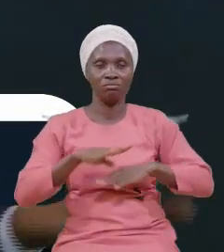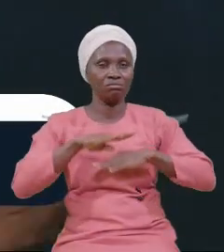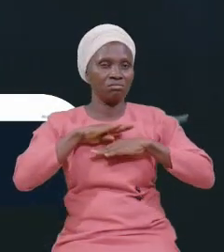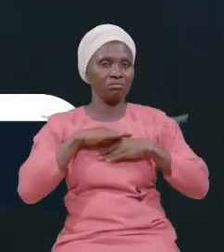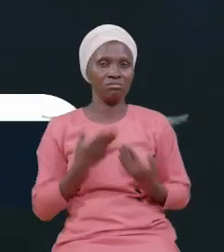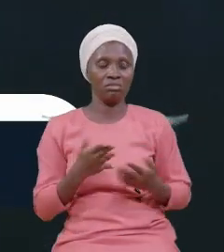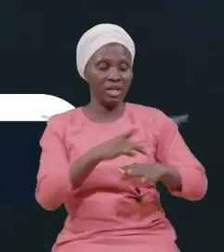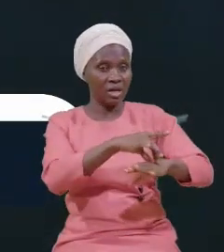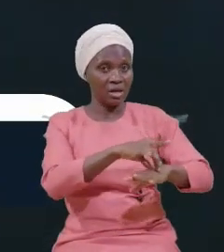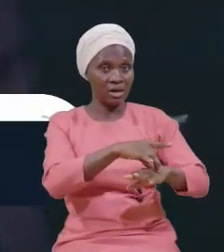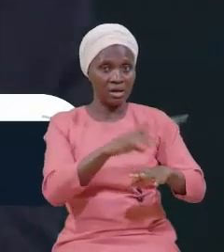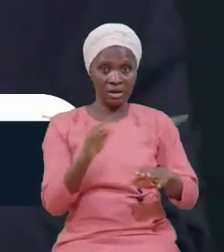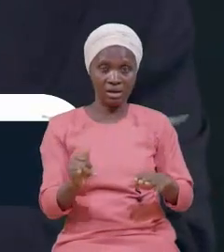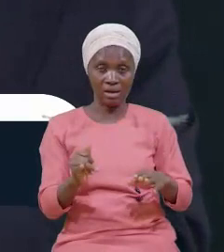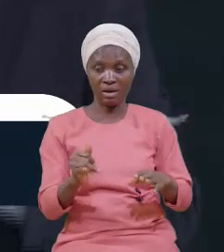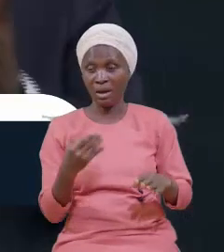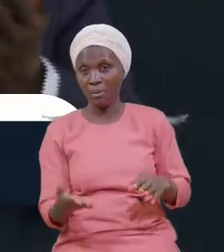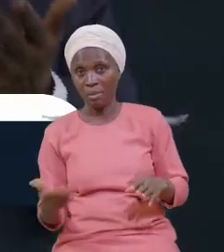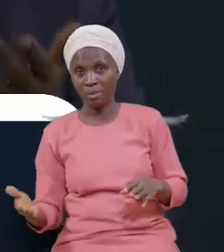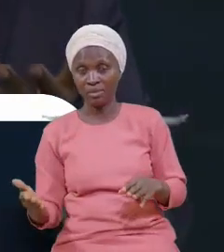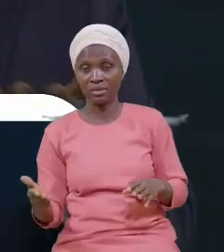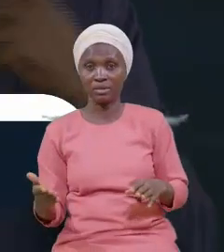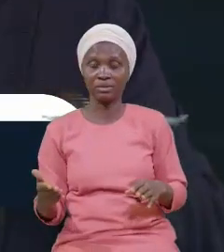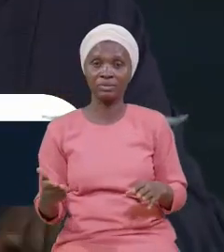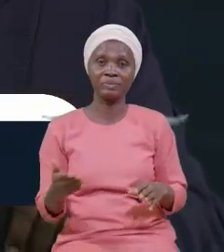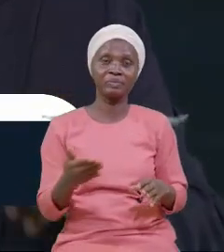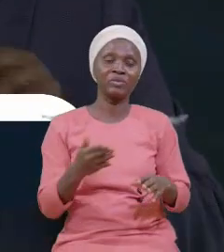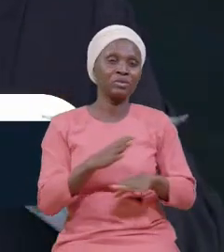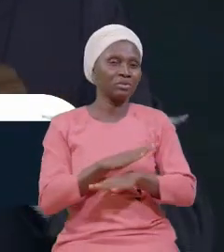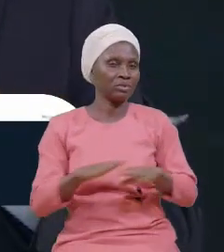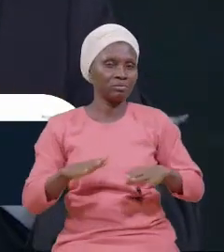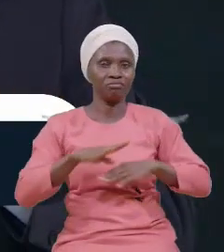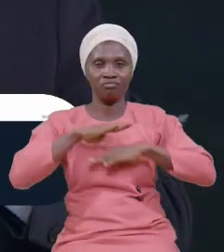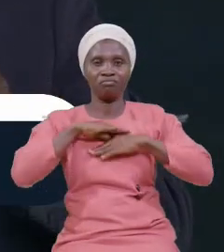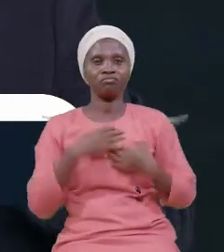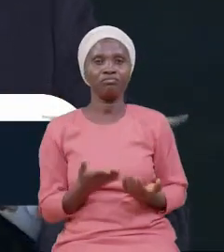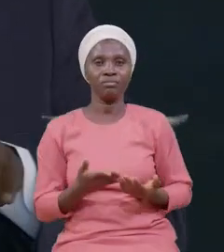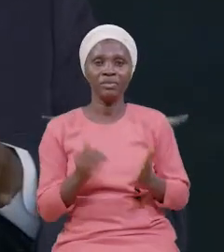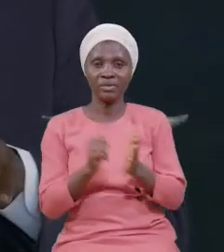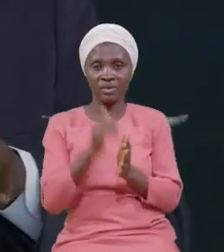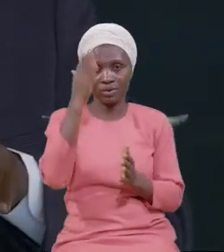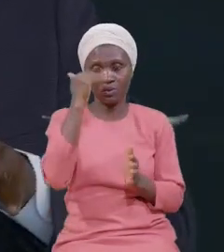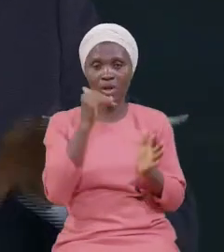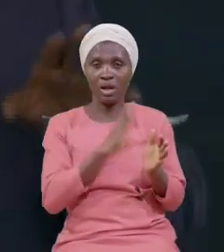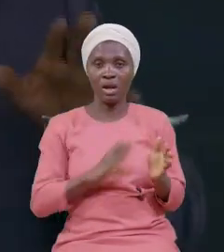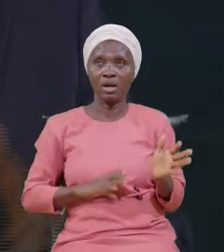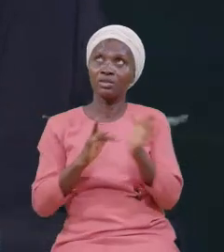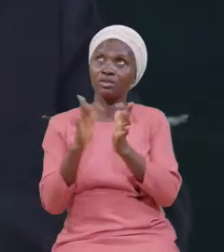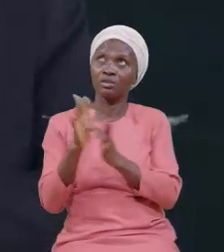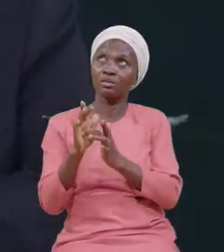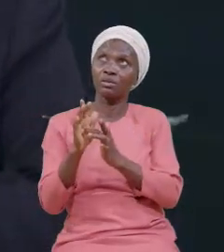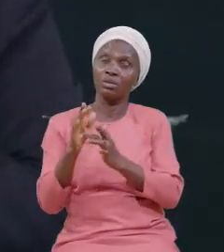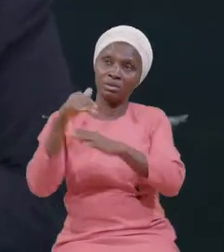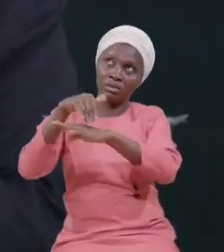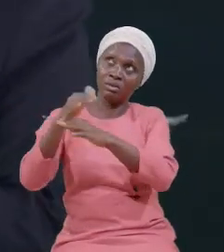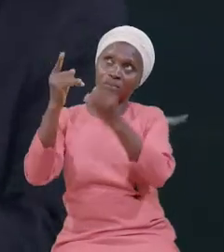property does not satisfy. That's why Christ Jesus has been sent as the gift